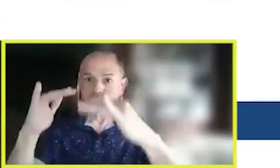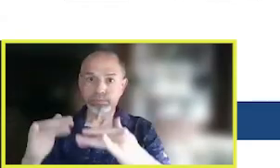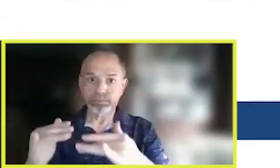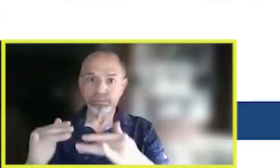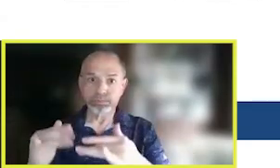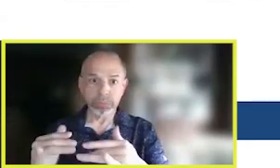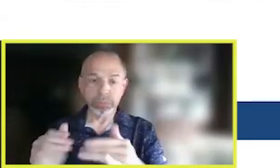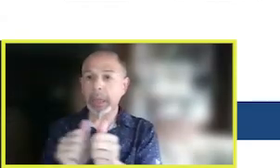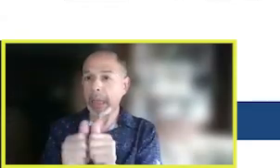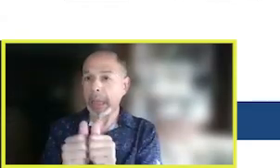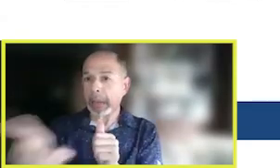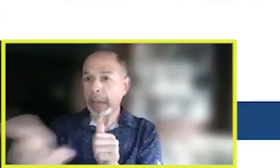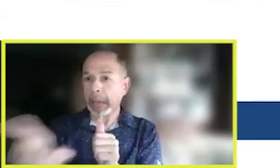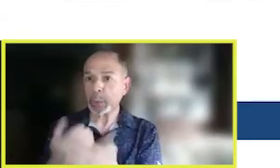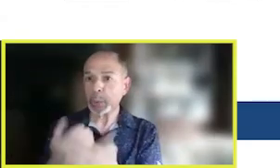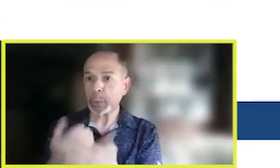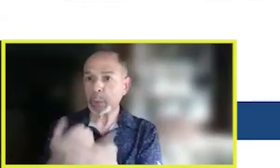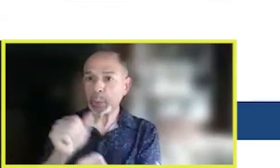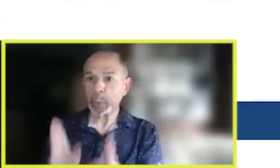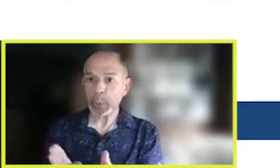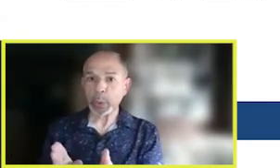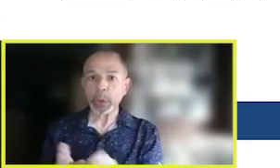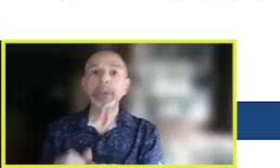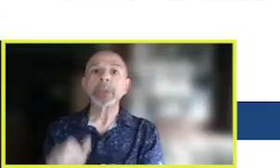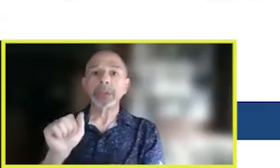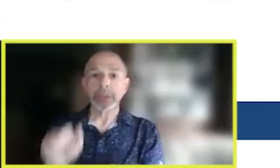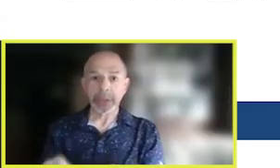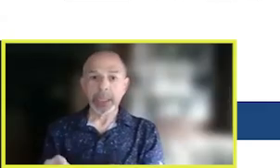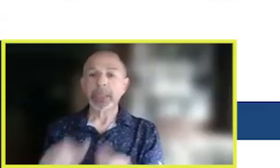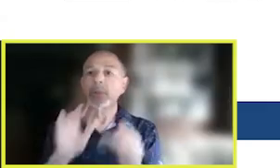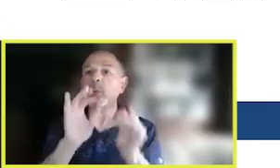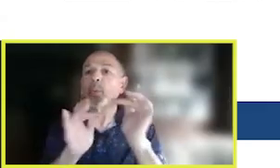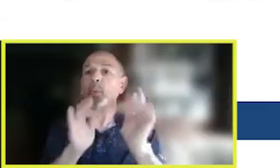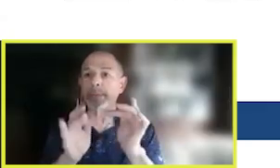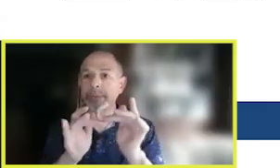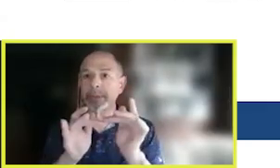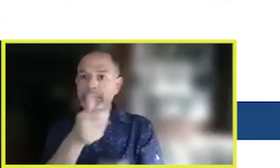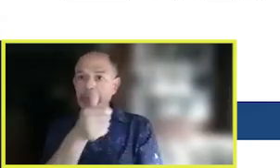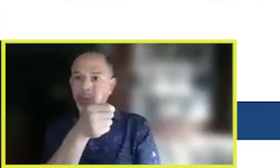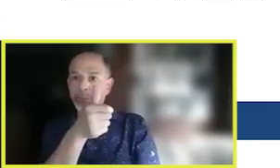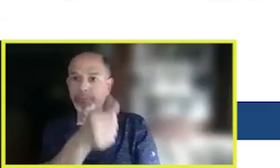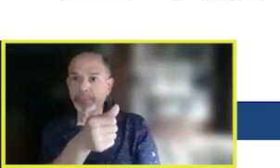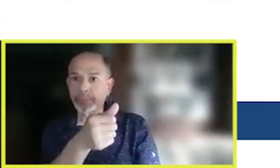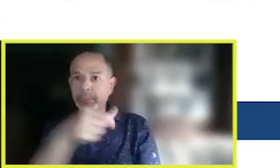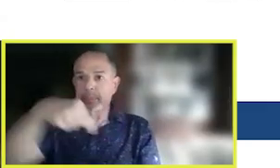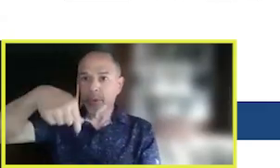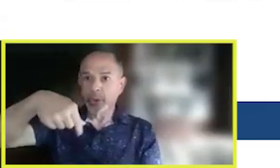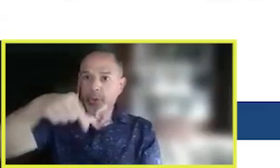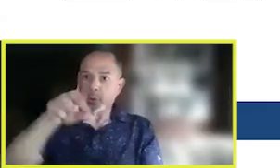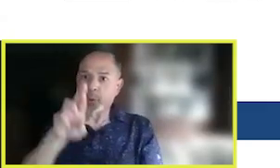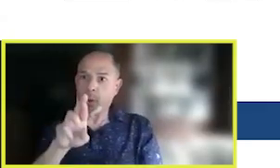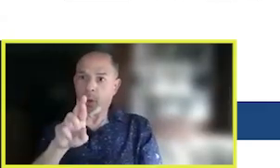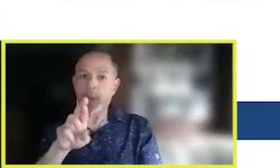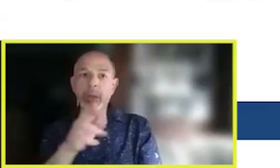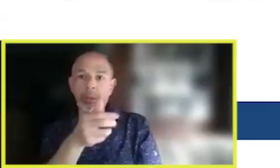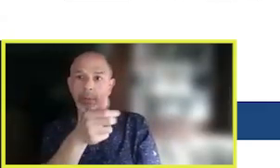of this will be available on the Advocates in Action website. So you can see these steps and you can follow them